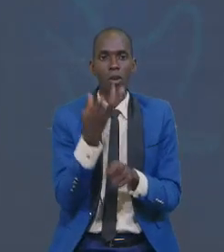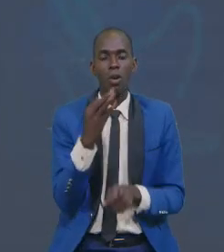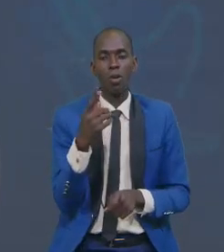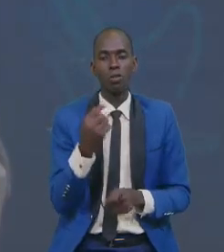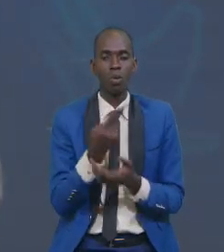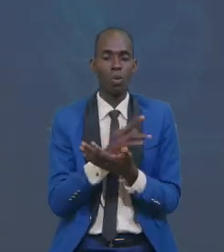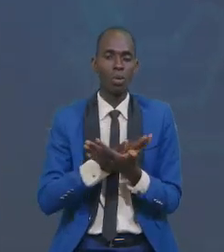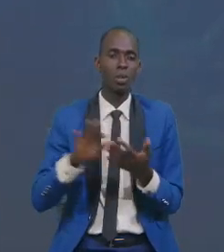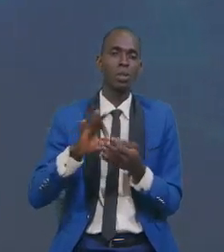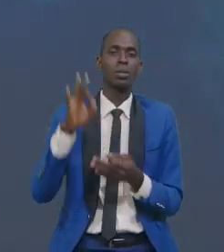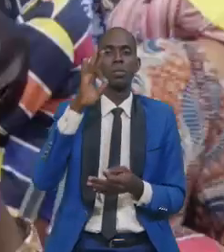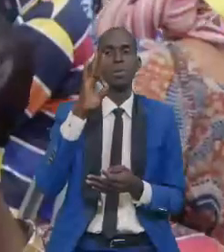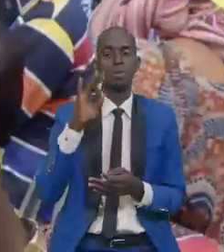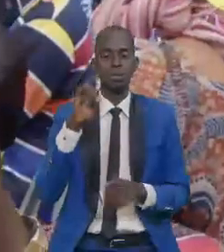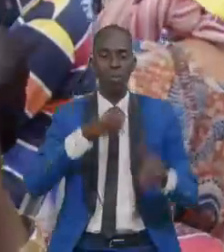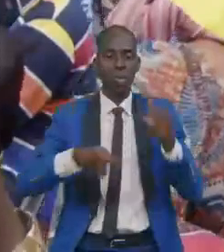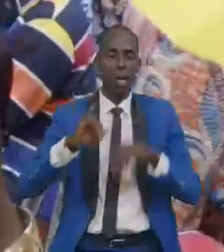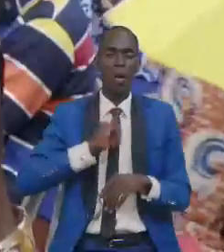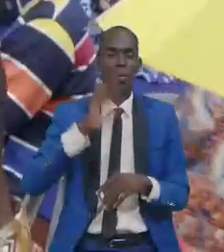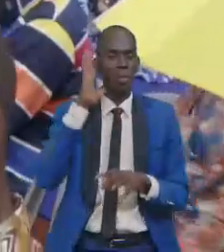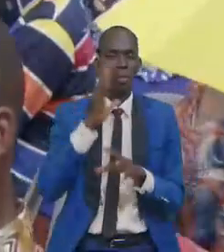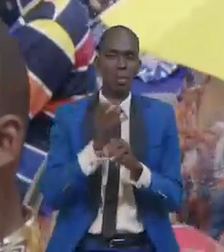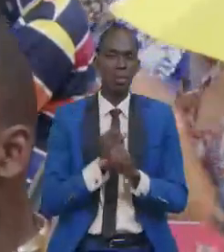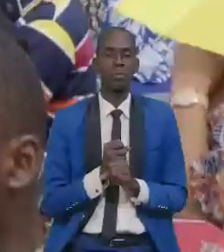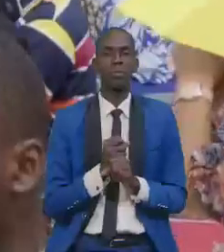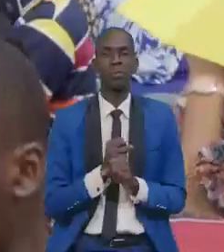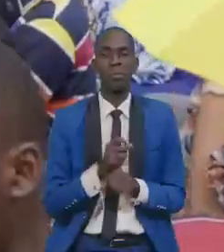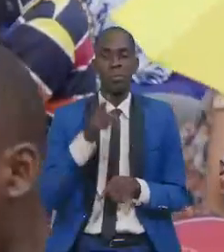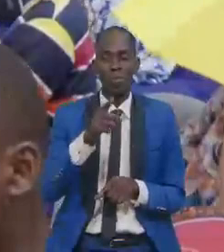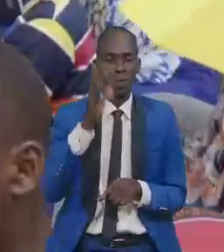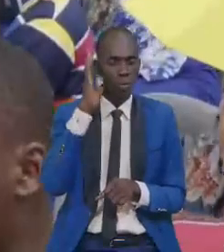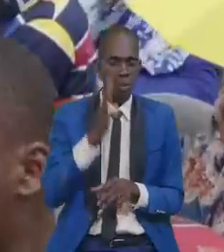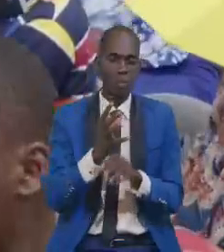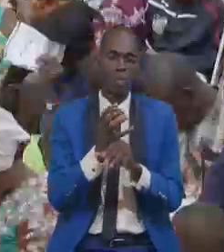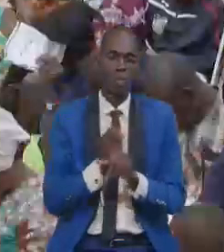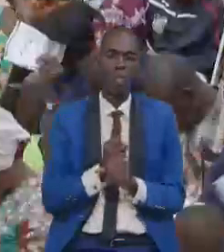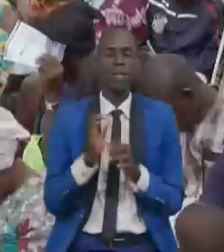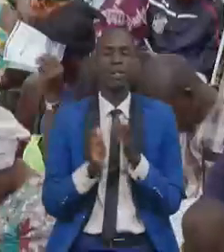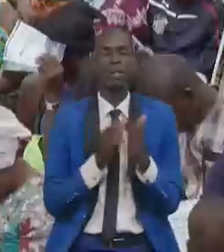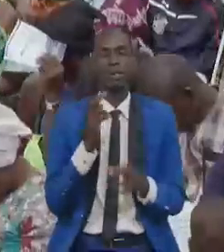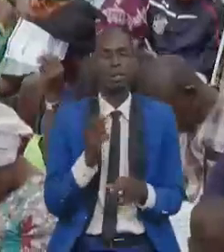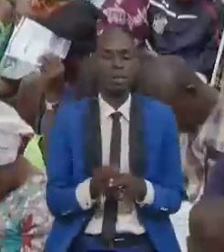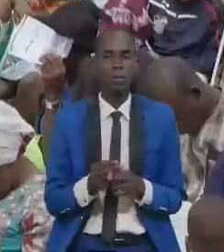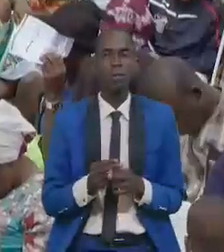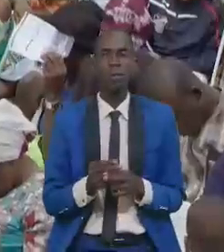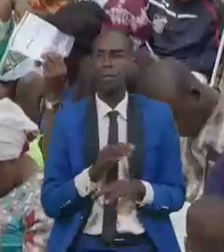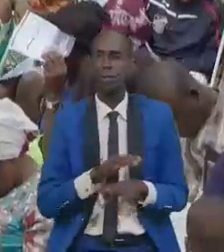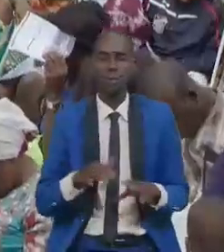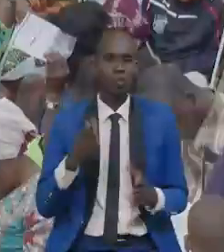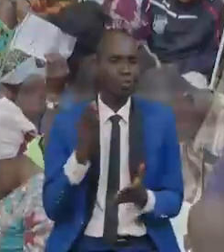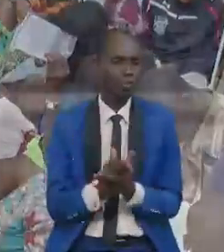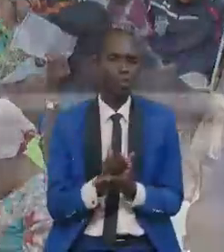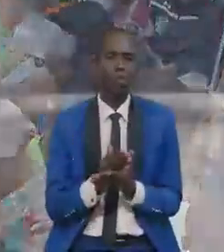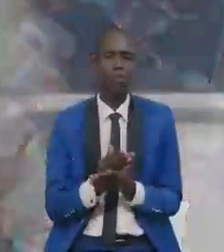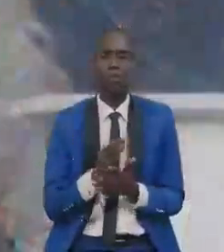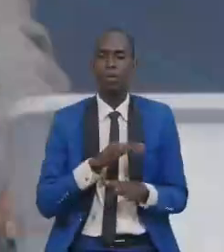Holy Ghost. I will receive. You will receive. Don't stop. Don't stop. Don't stop